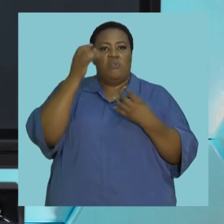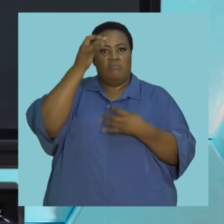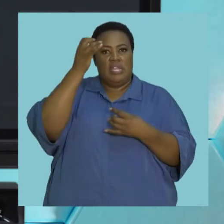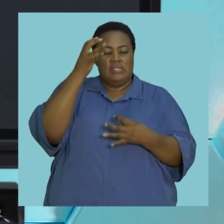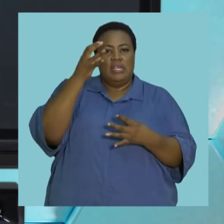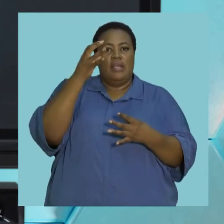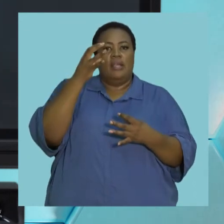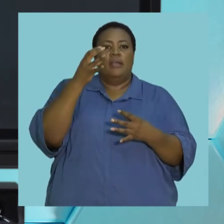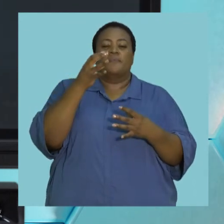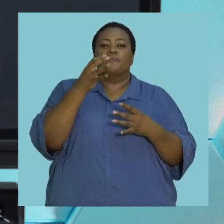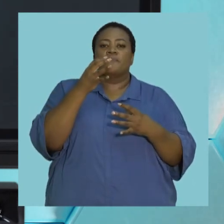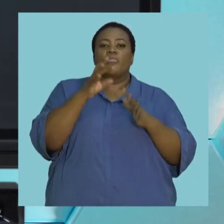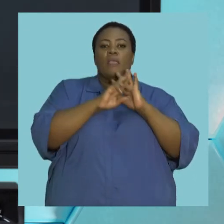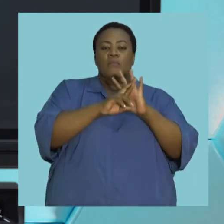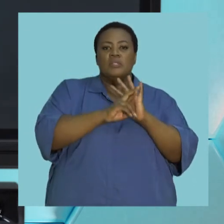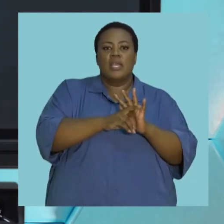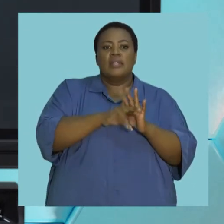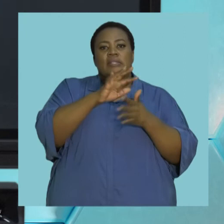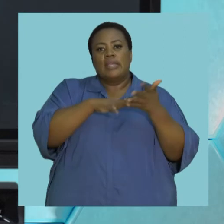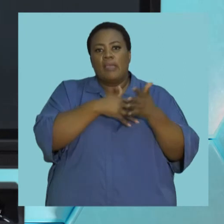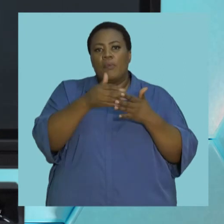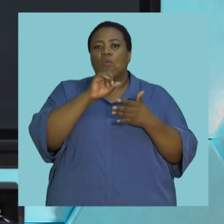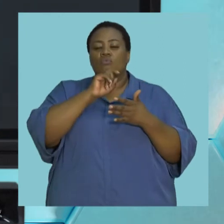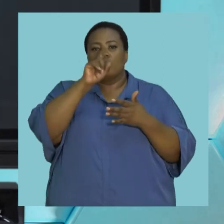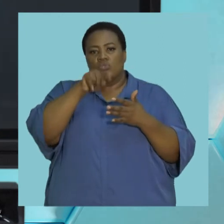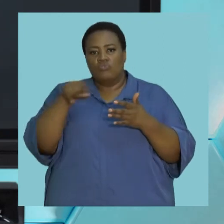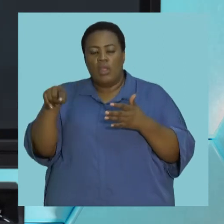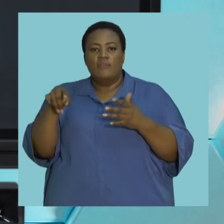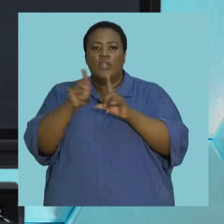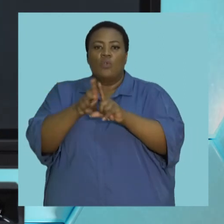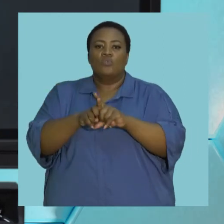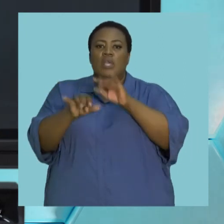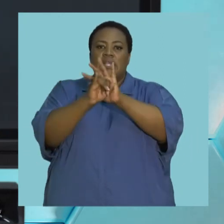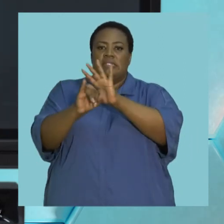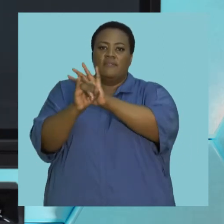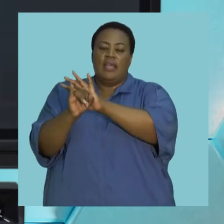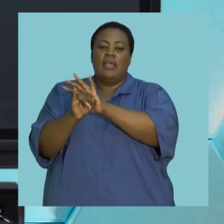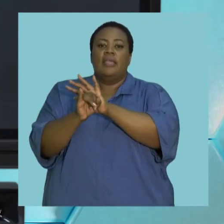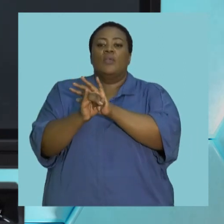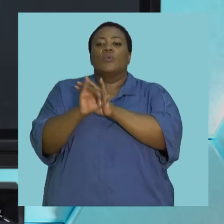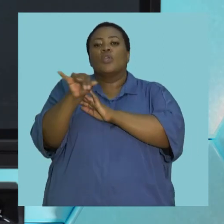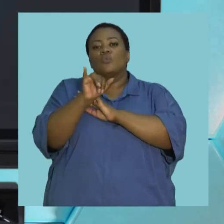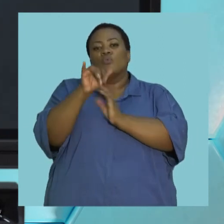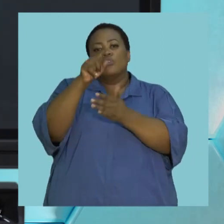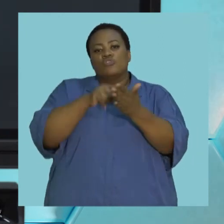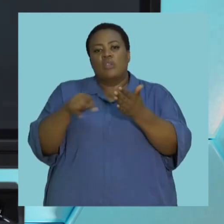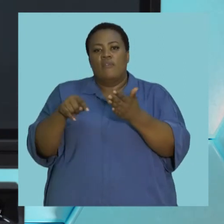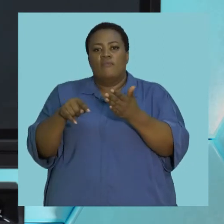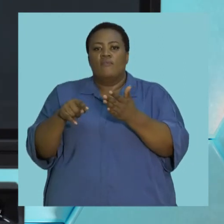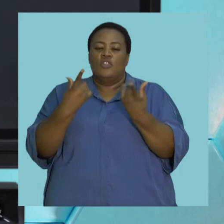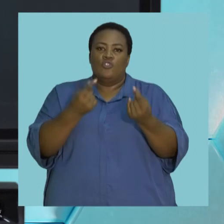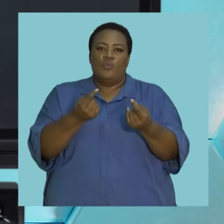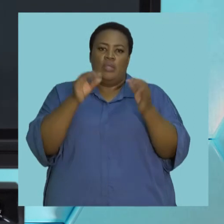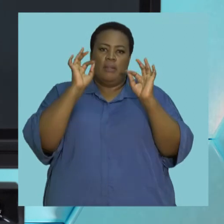present data in tables and then illustrating them using graphs. Importantly, being able to identify the type of